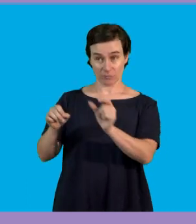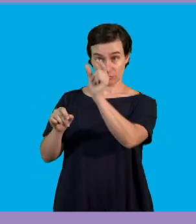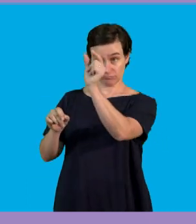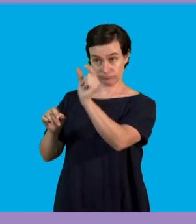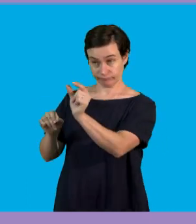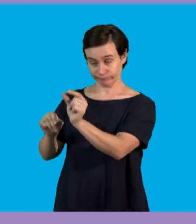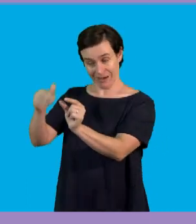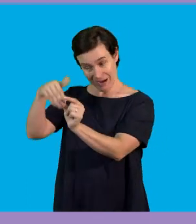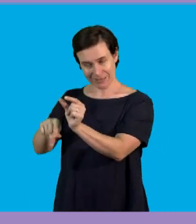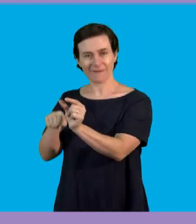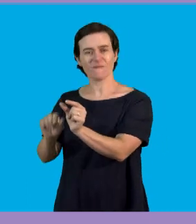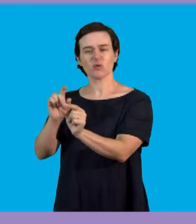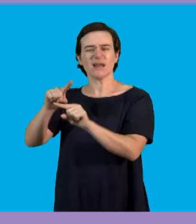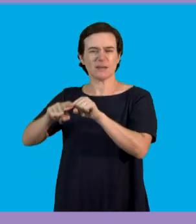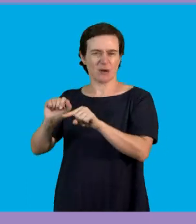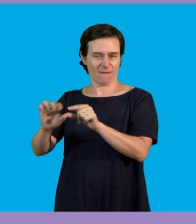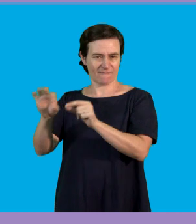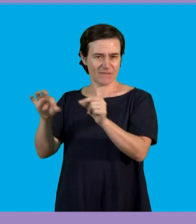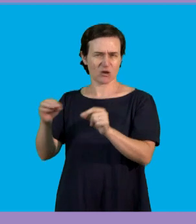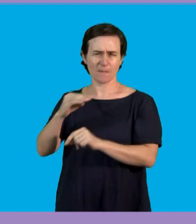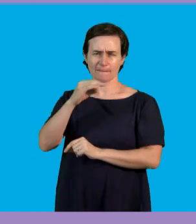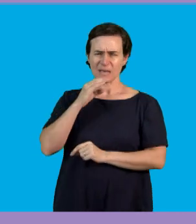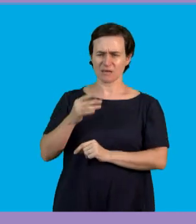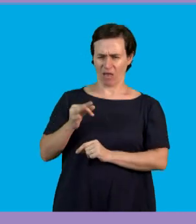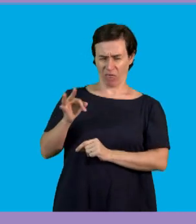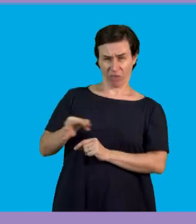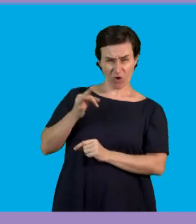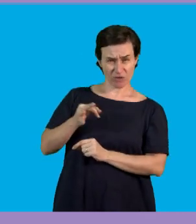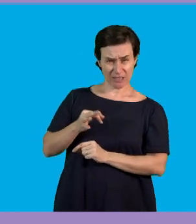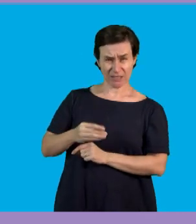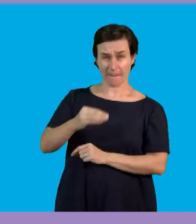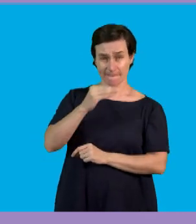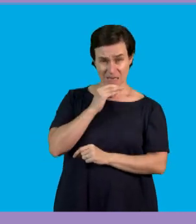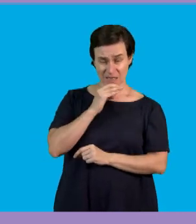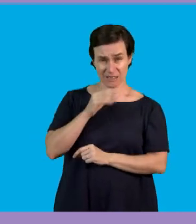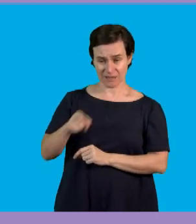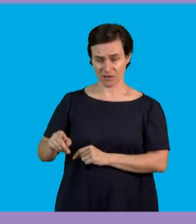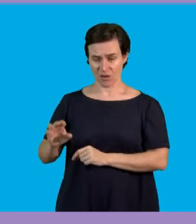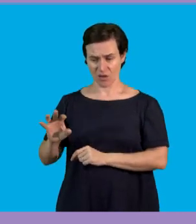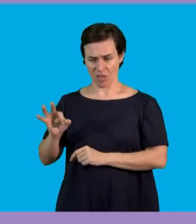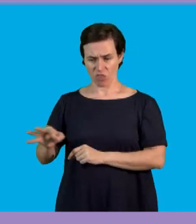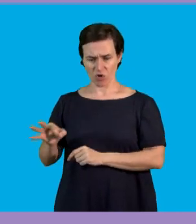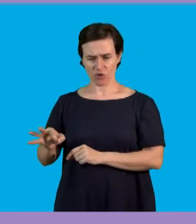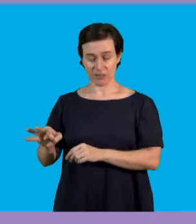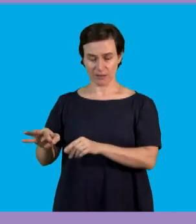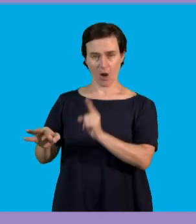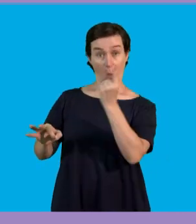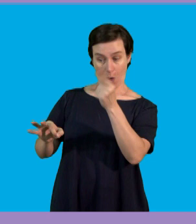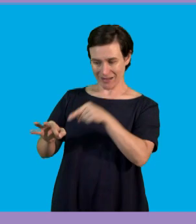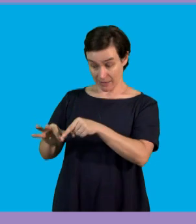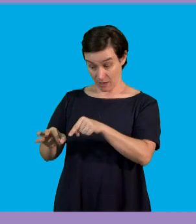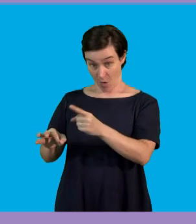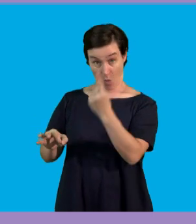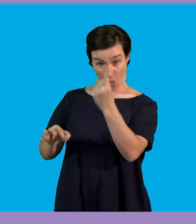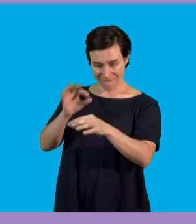their place values. So for 13, that is 3 ones. But because we have 1 tens, I am going to write it